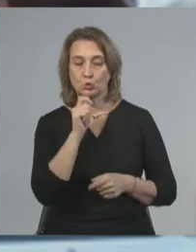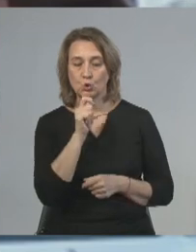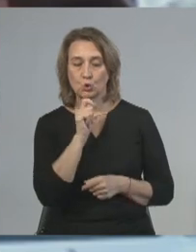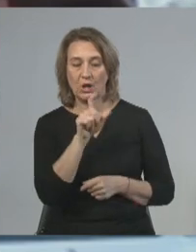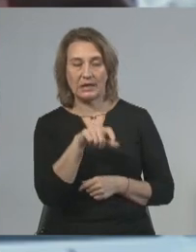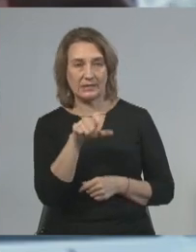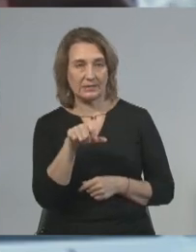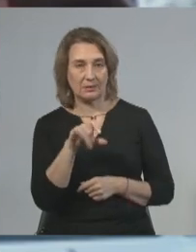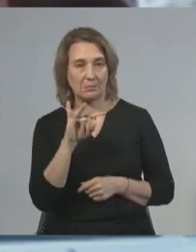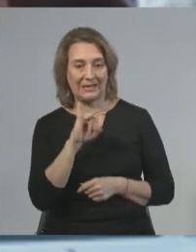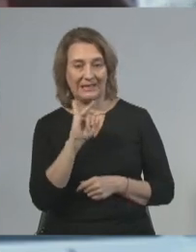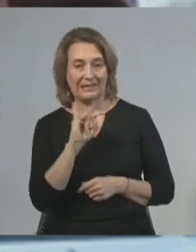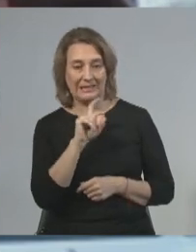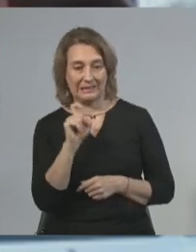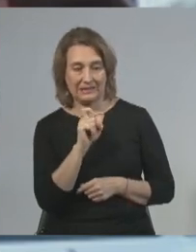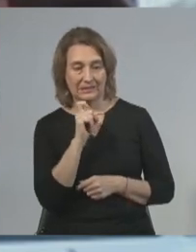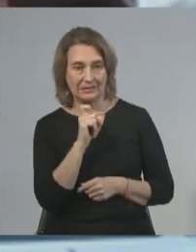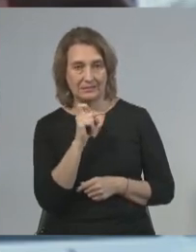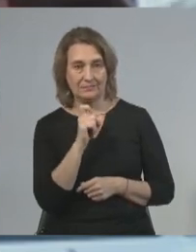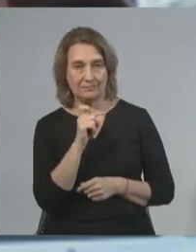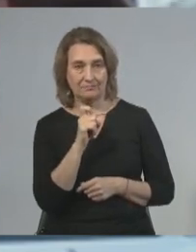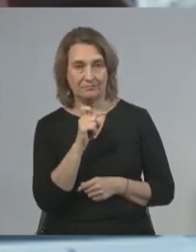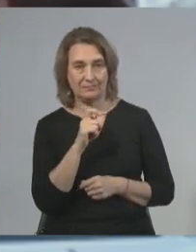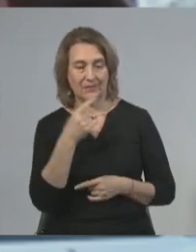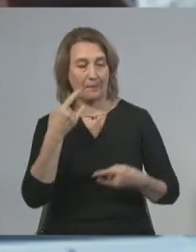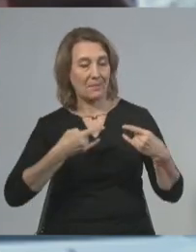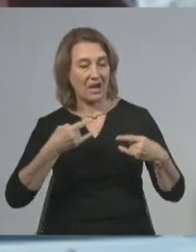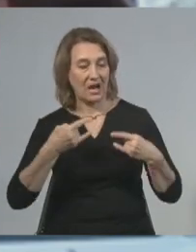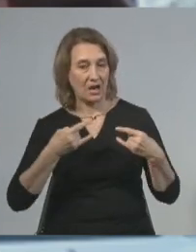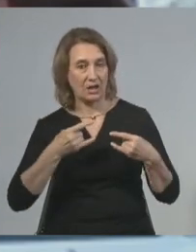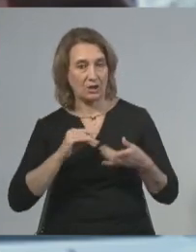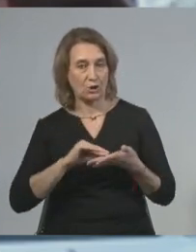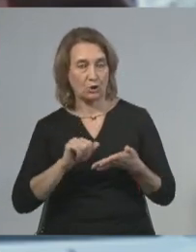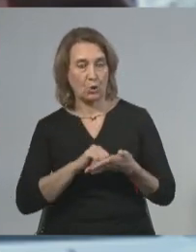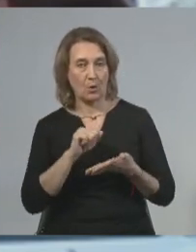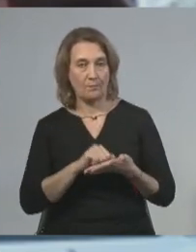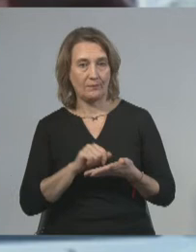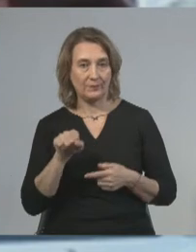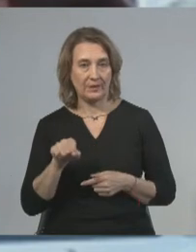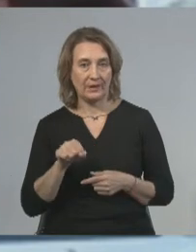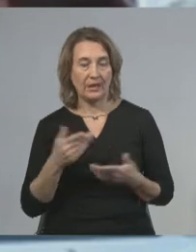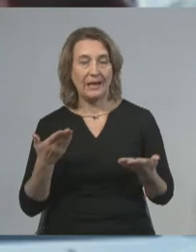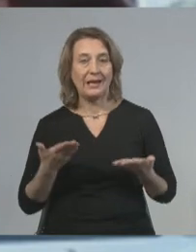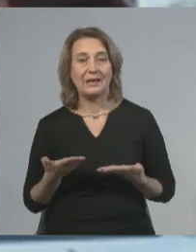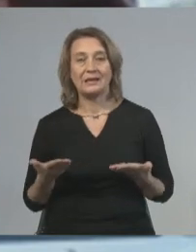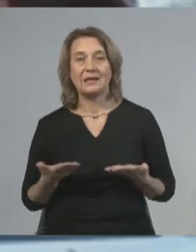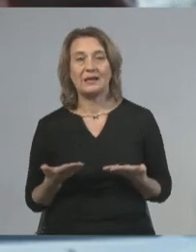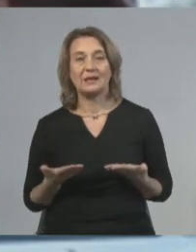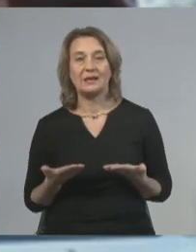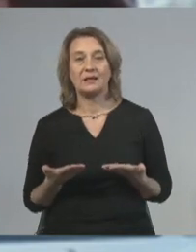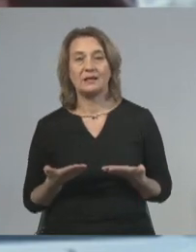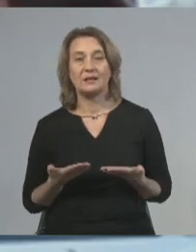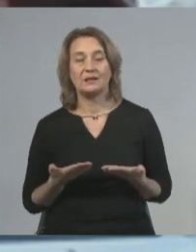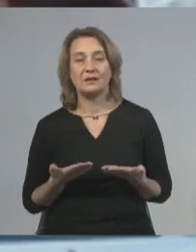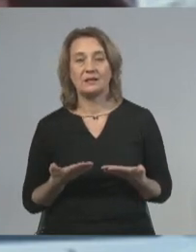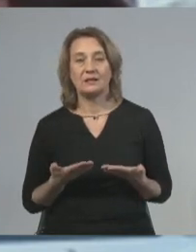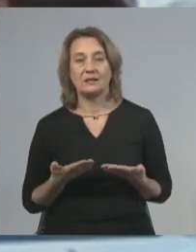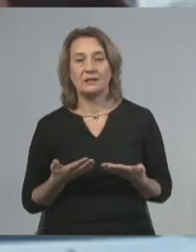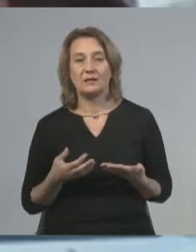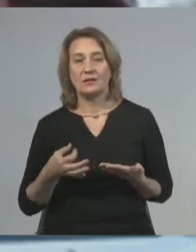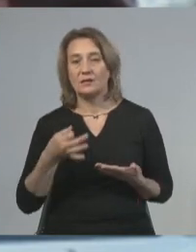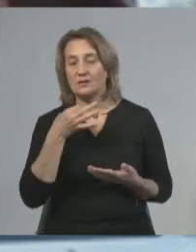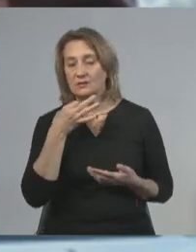who turned out to be a very brave woman who um managed to understand